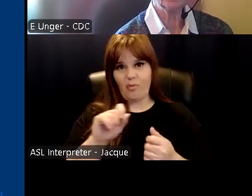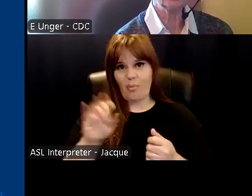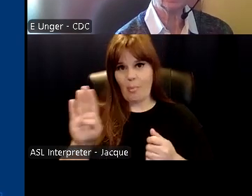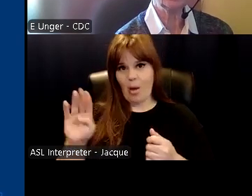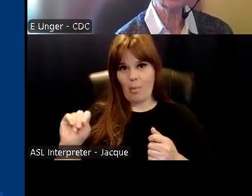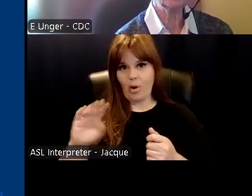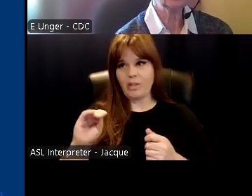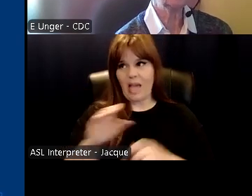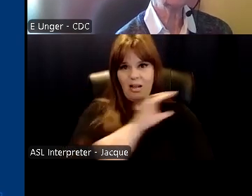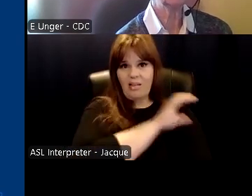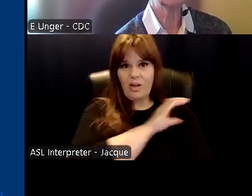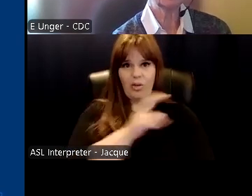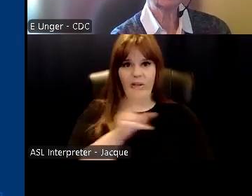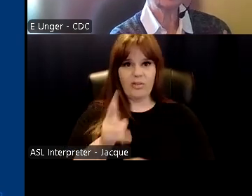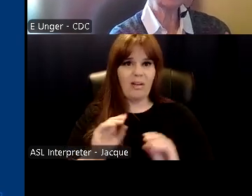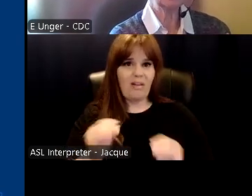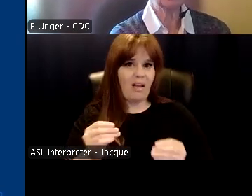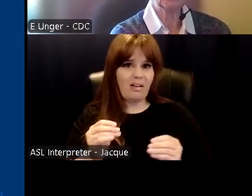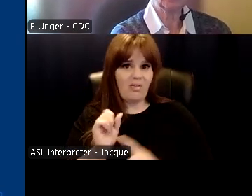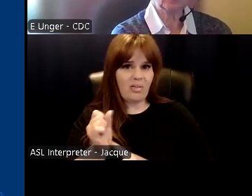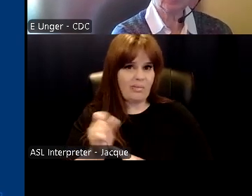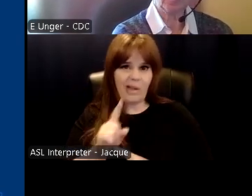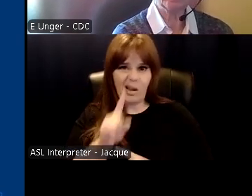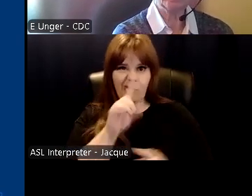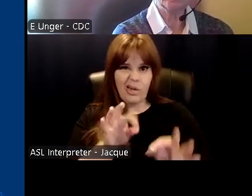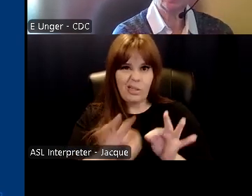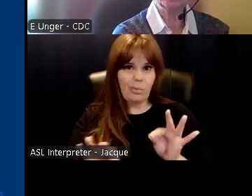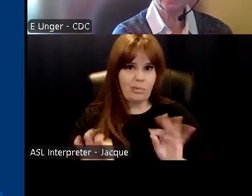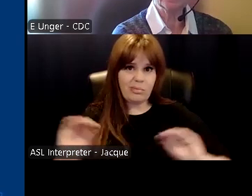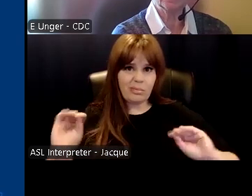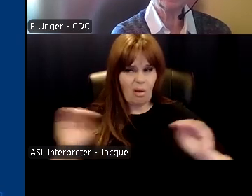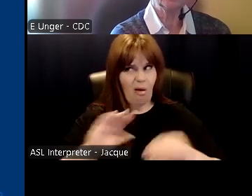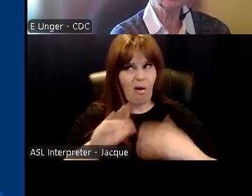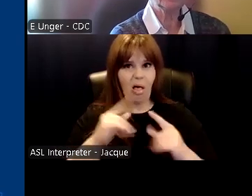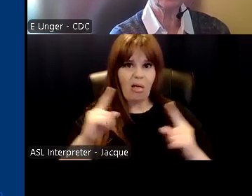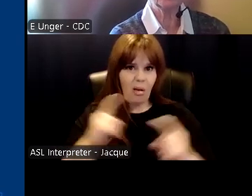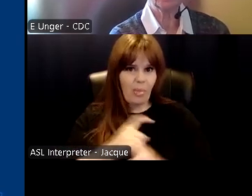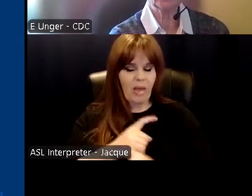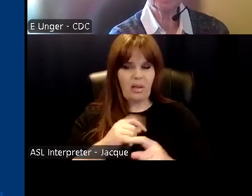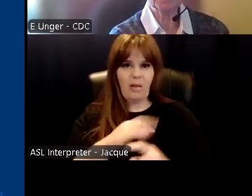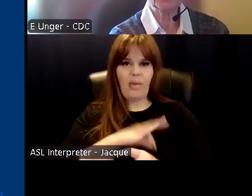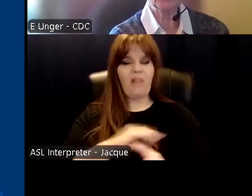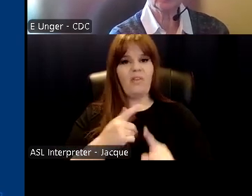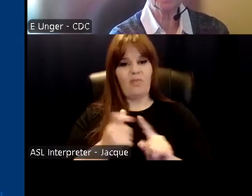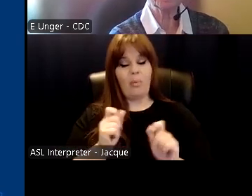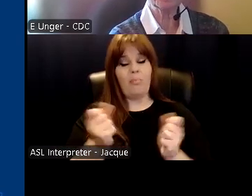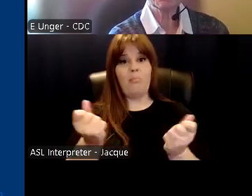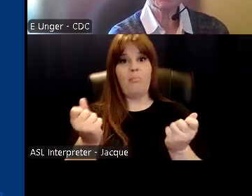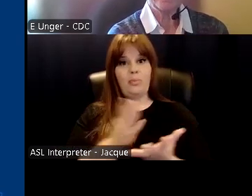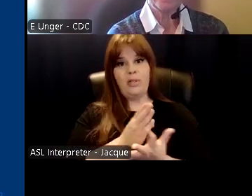and none of these conditions are particularly simple. All of them are complex and benefit from multidisciplinary